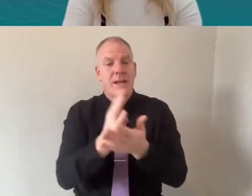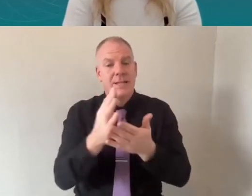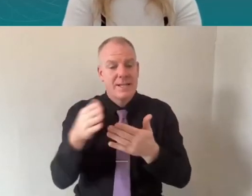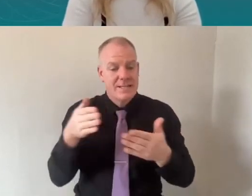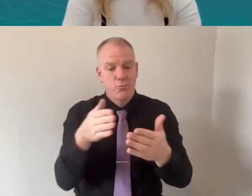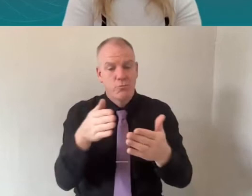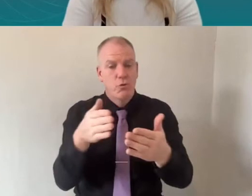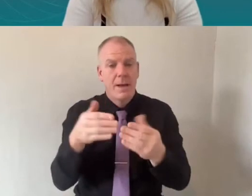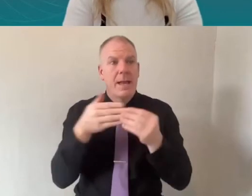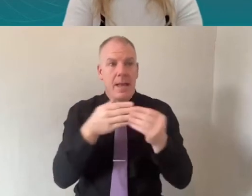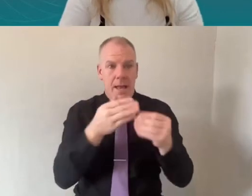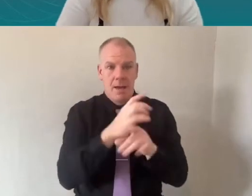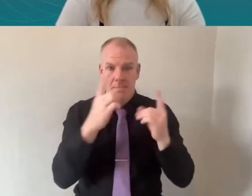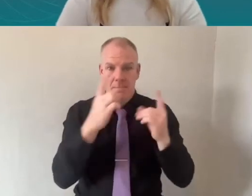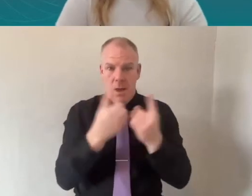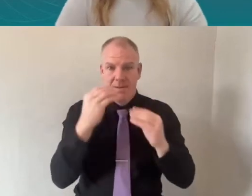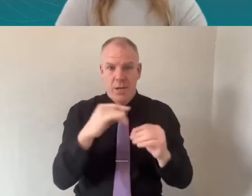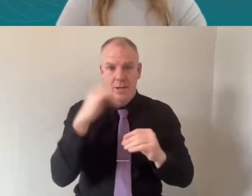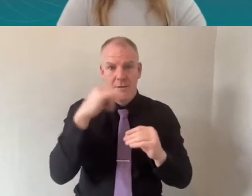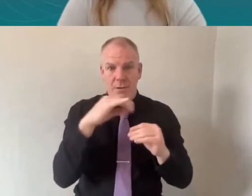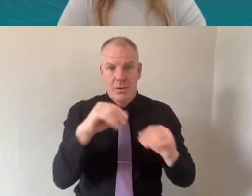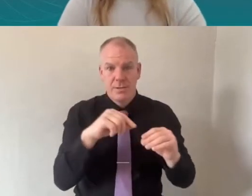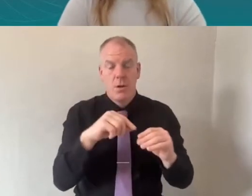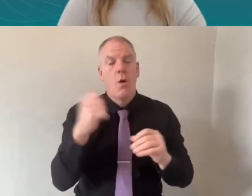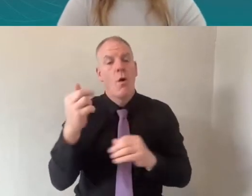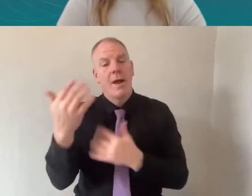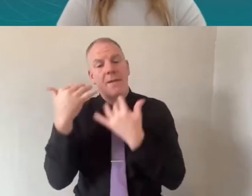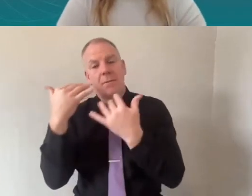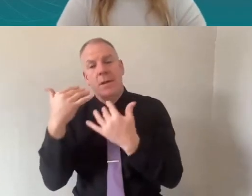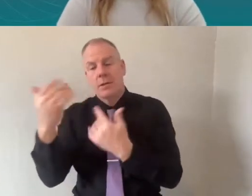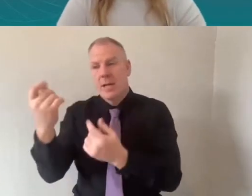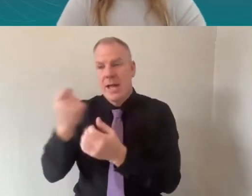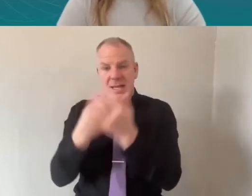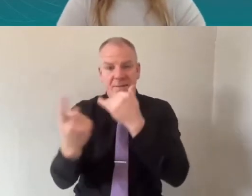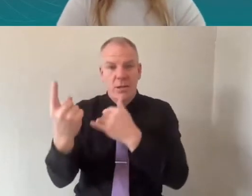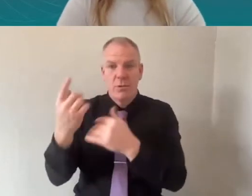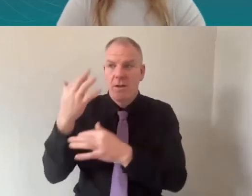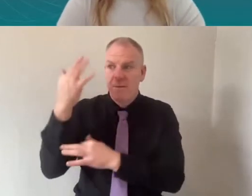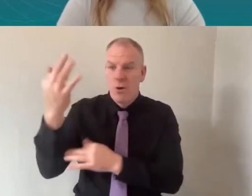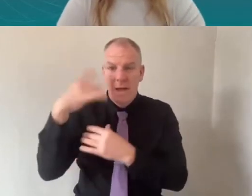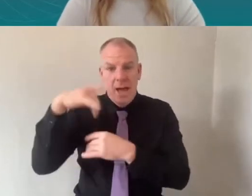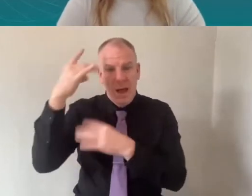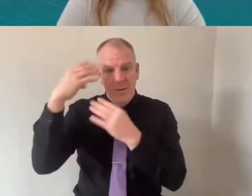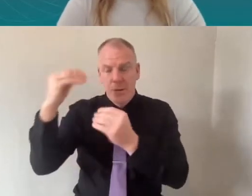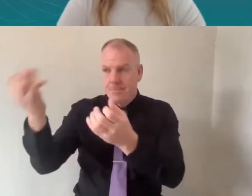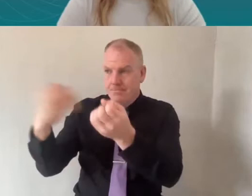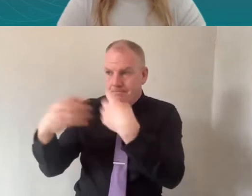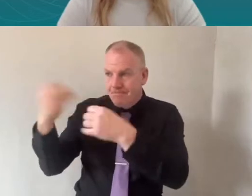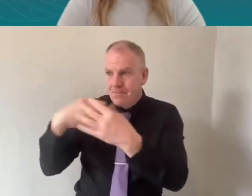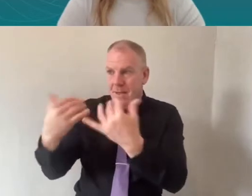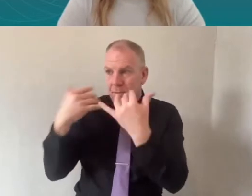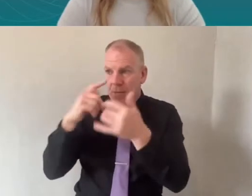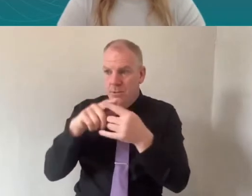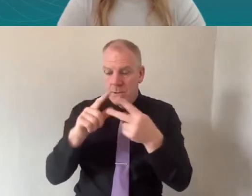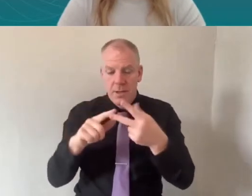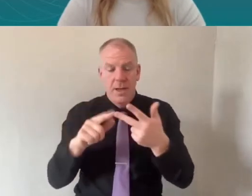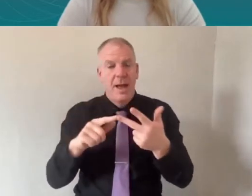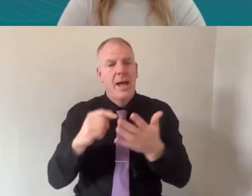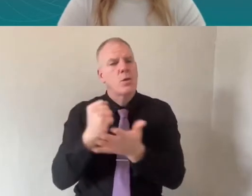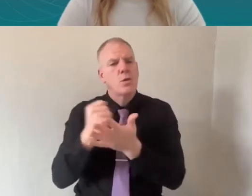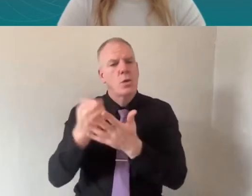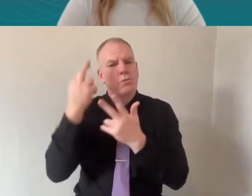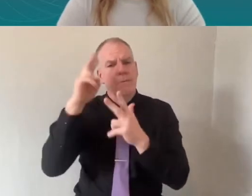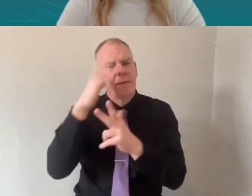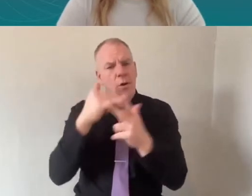the department, or the information provided by individual further and higher education providers and by learner representative